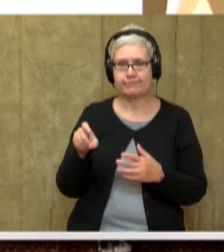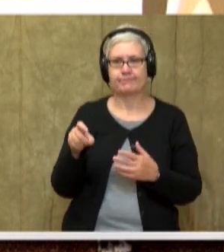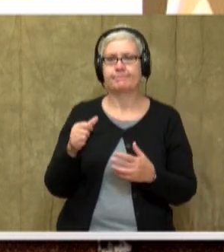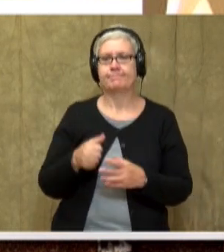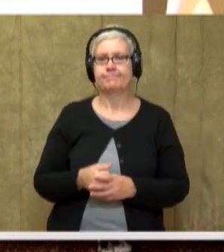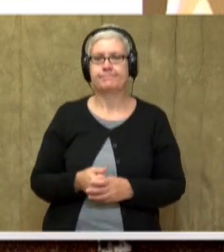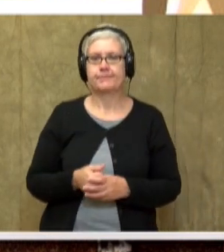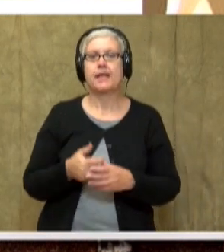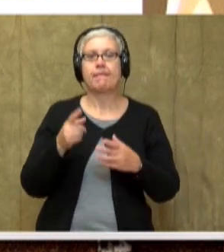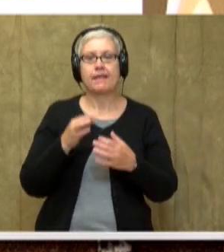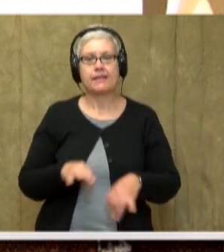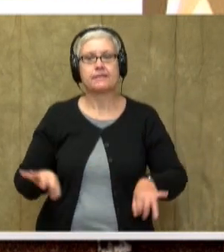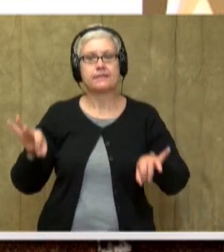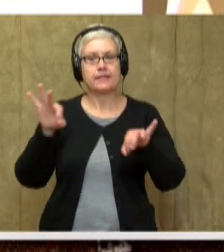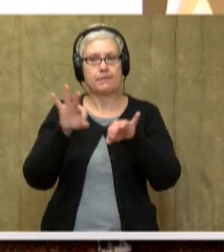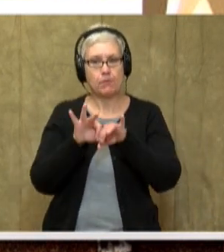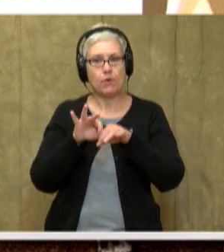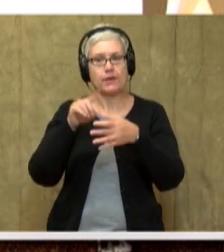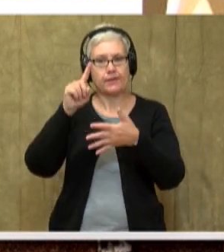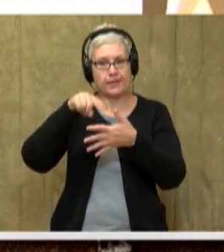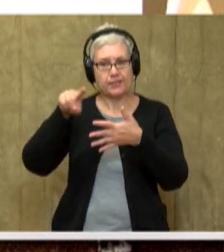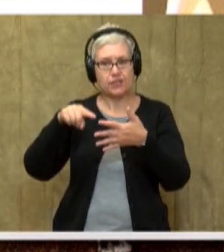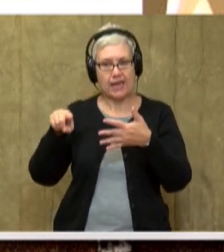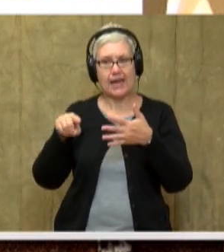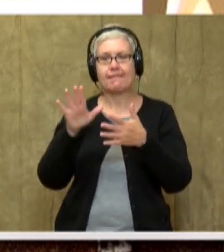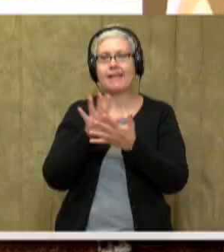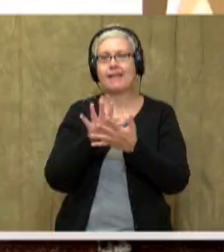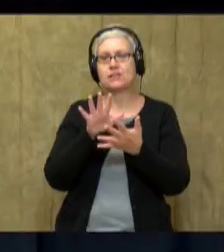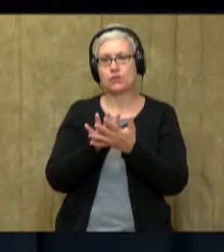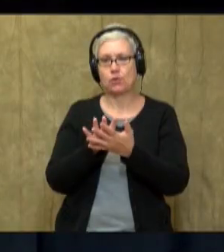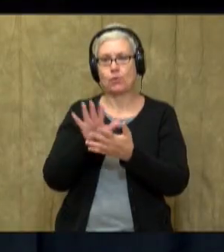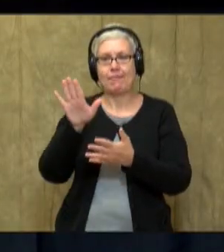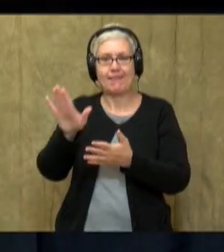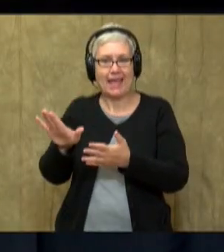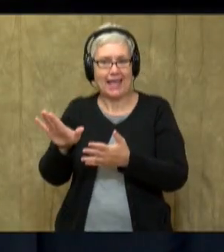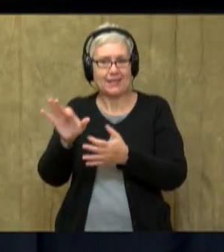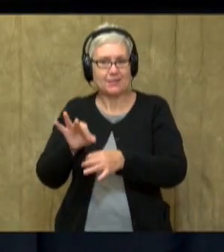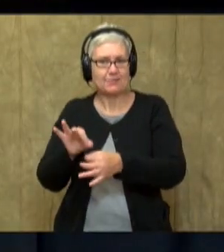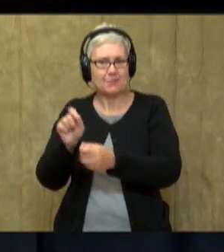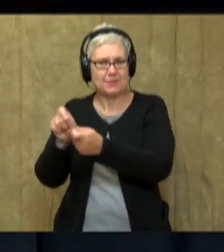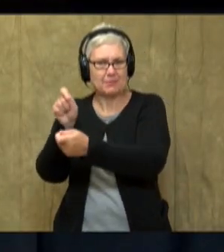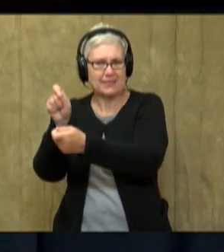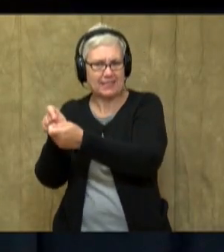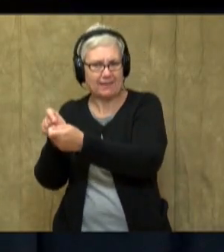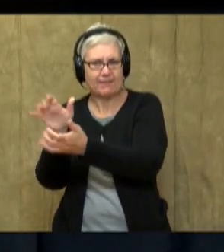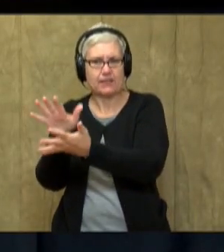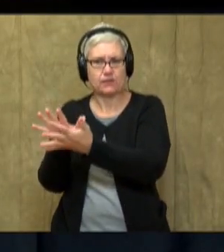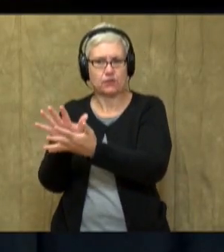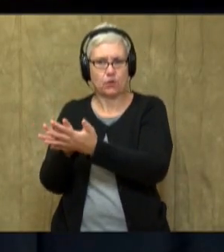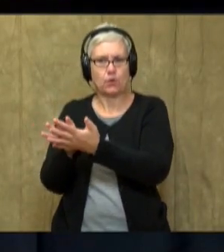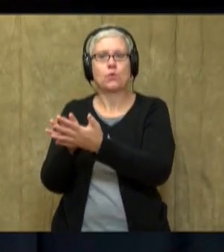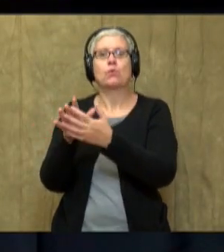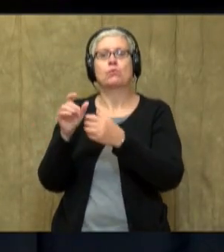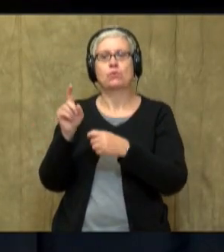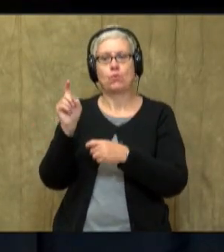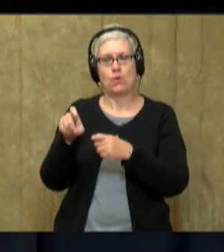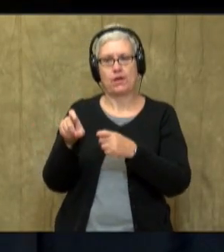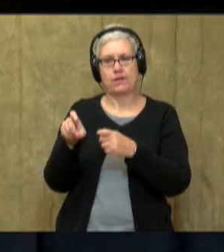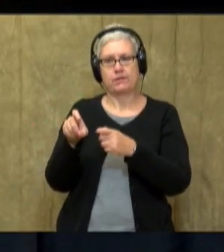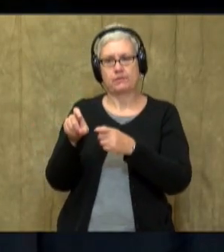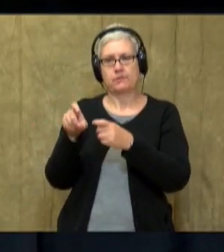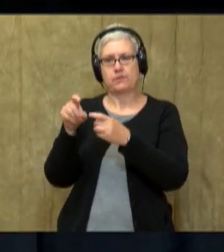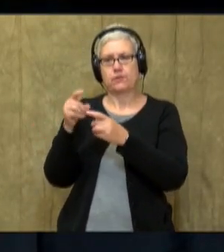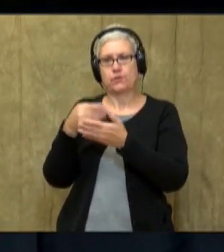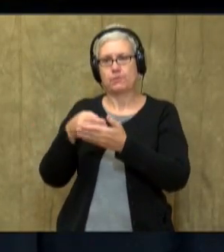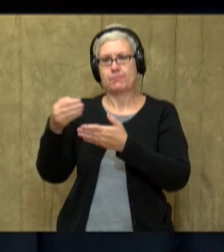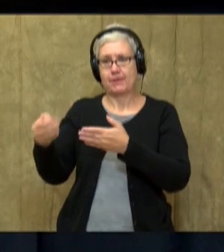is where it's going to be important for you to check that school's website to make sure that the things that you are purchasing are in the guidelines of